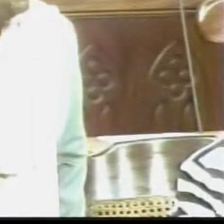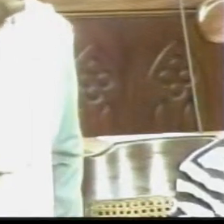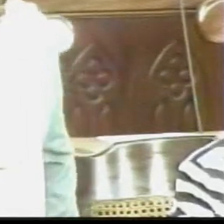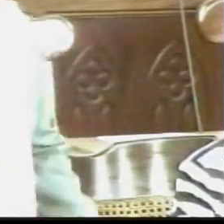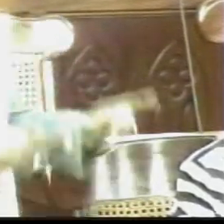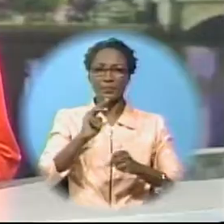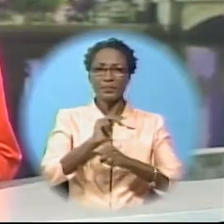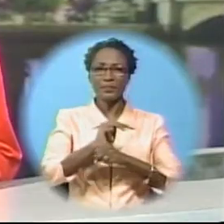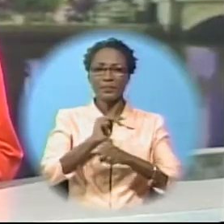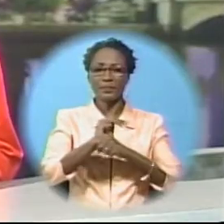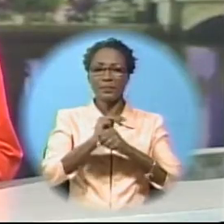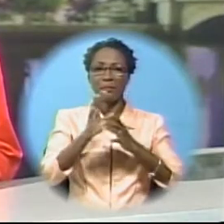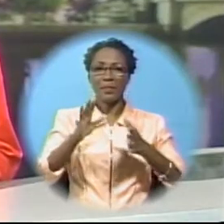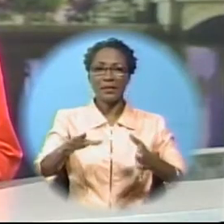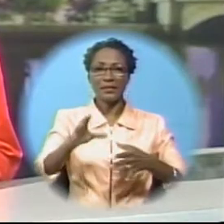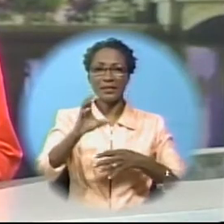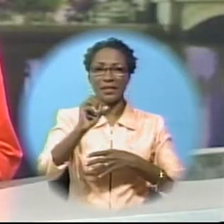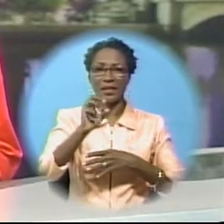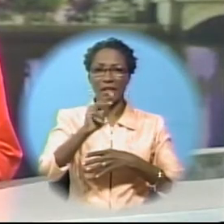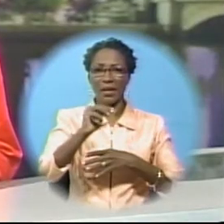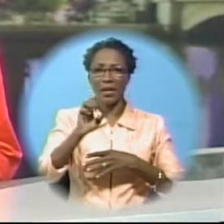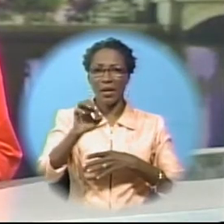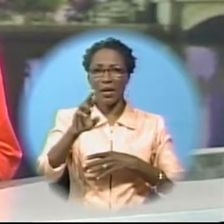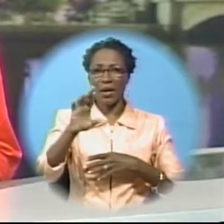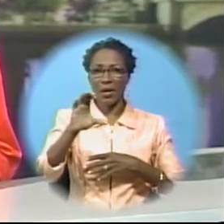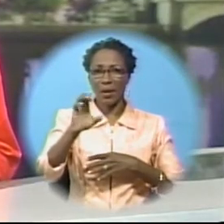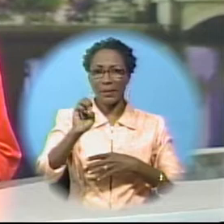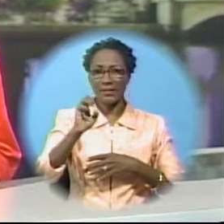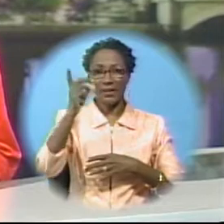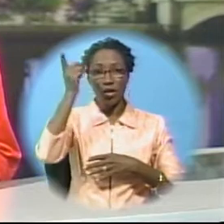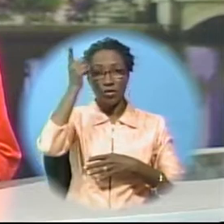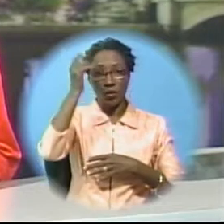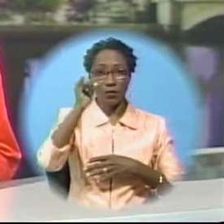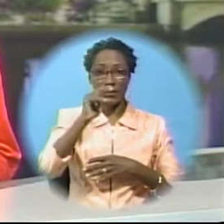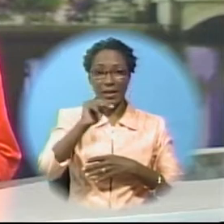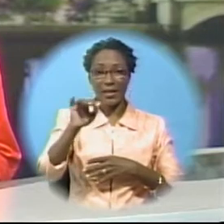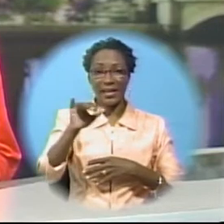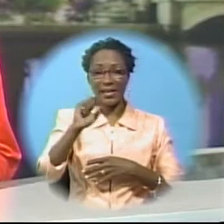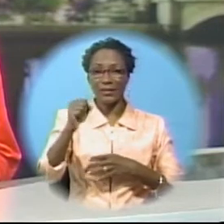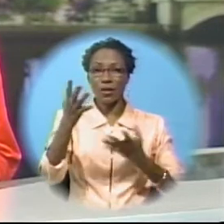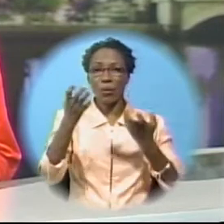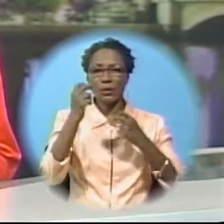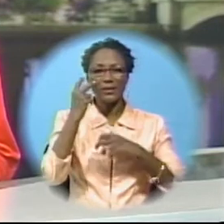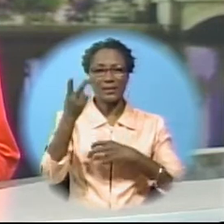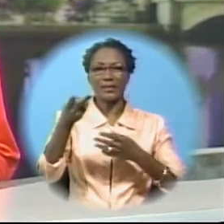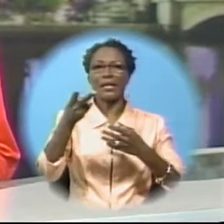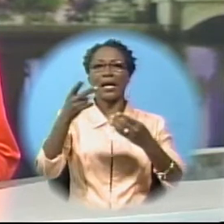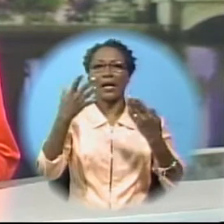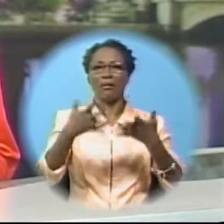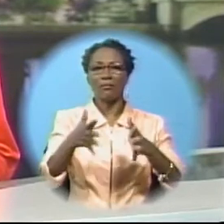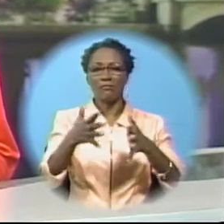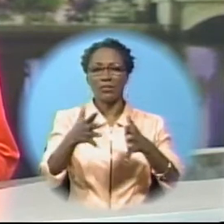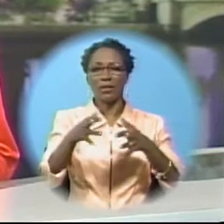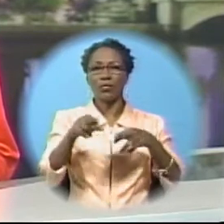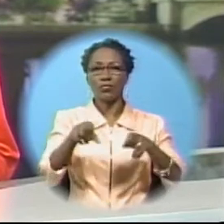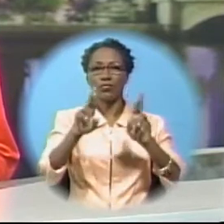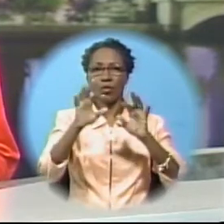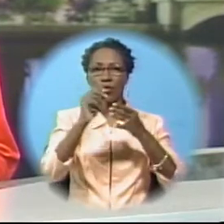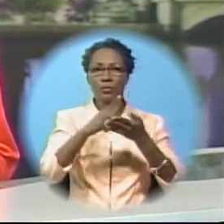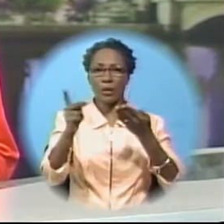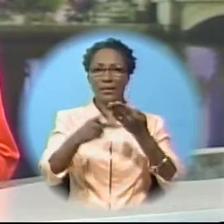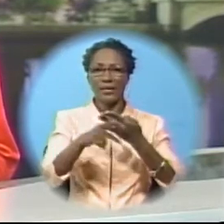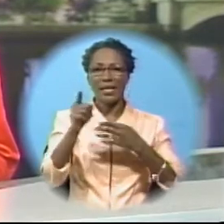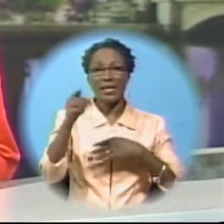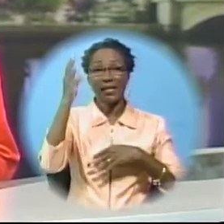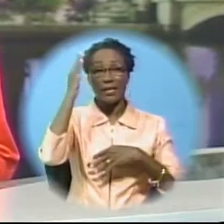out. Minister of Commerce Donville Ennis wants to see a completion of the Warrens Road project. While he says he is mindful